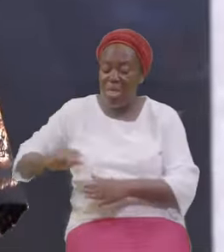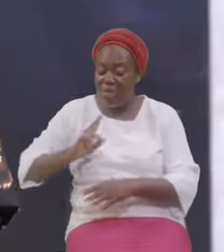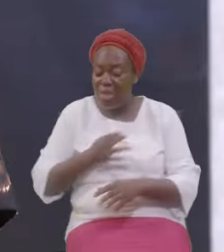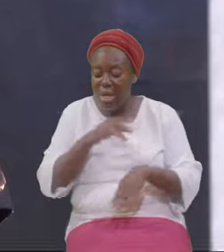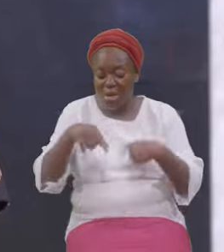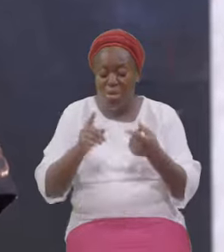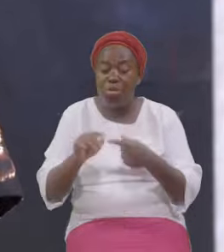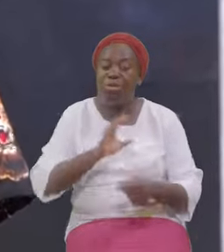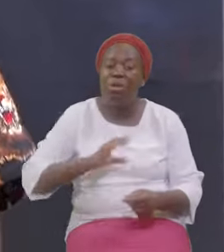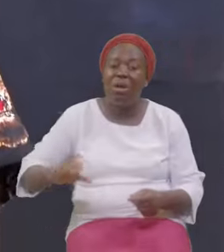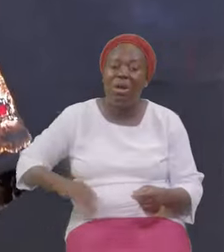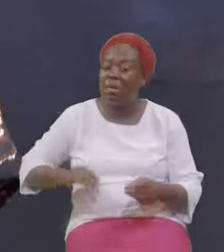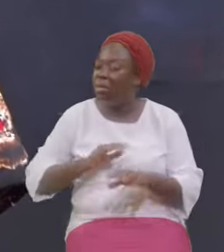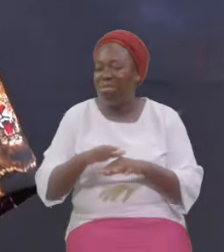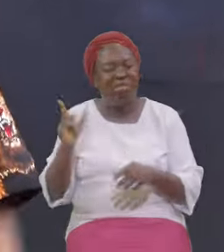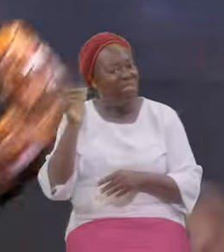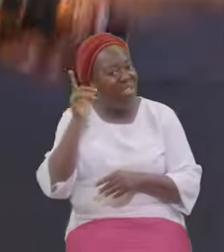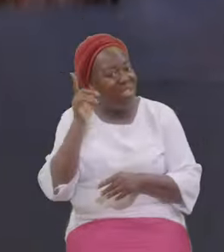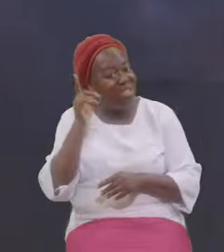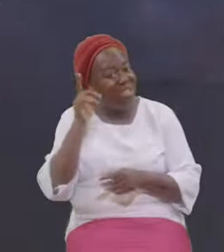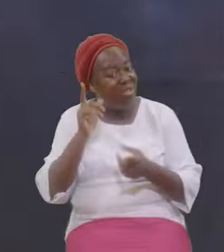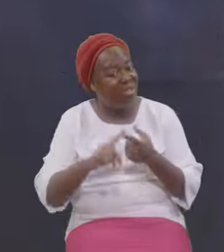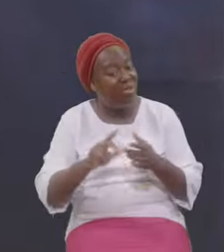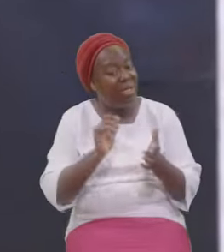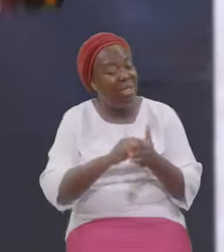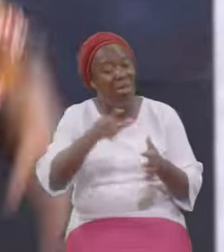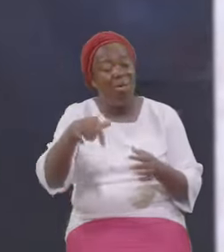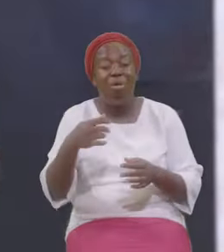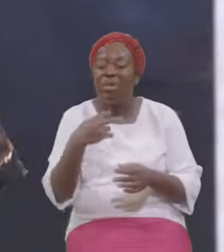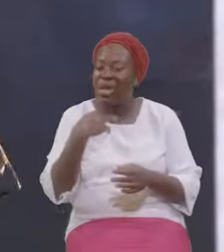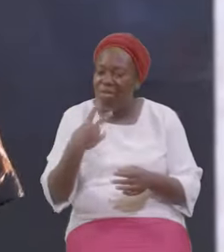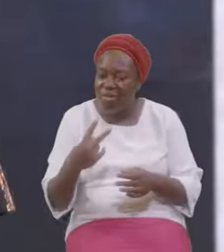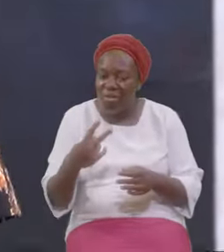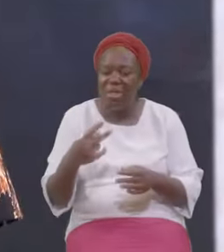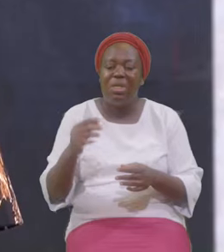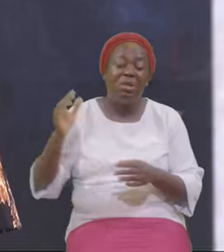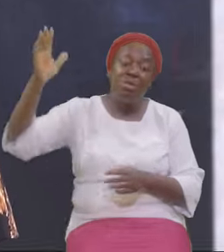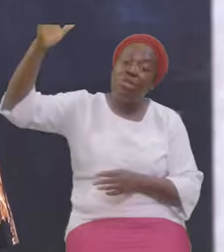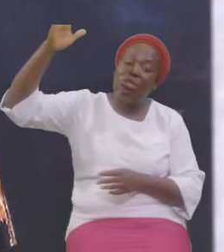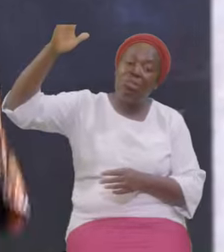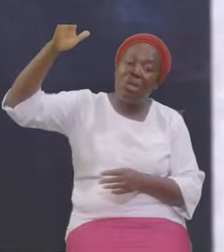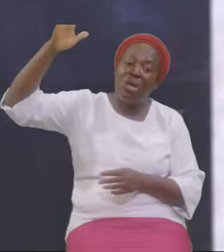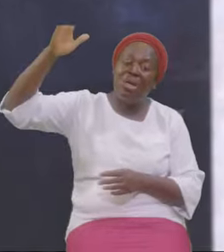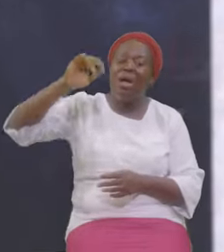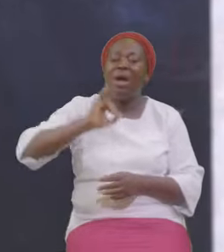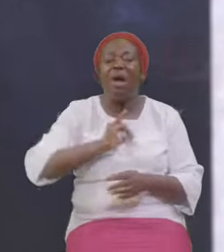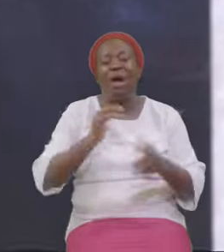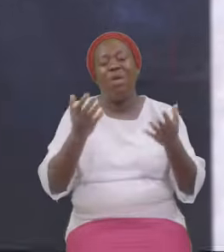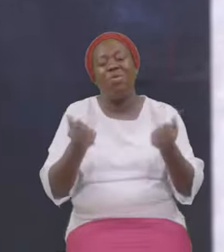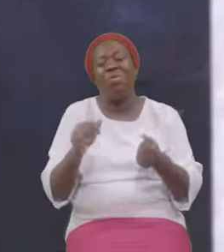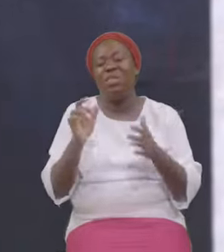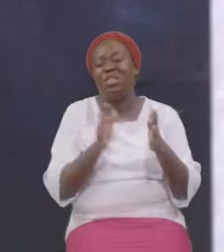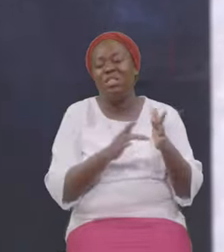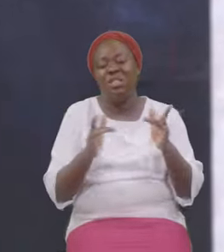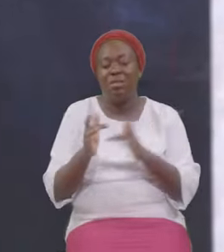Don't listen to that other voice. You raise up your hand. I want Jesus. Somebody there tonight,